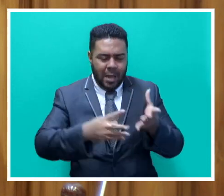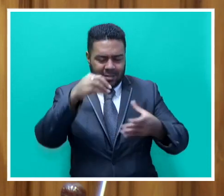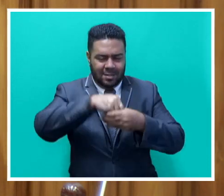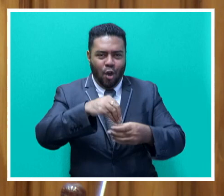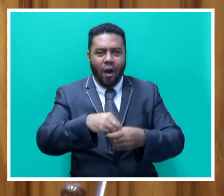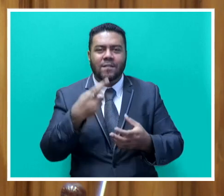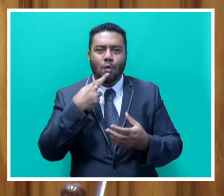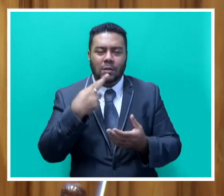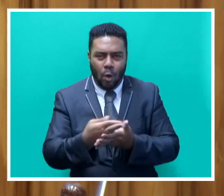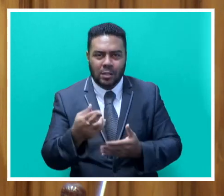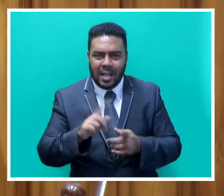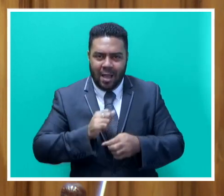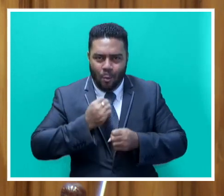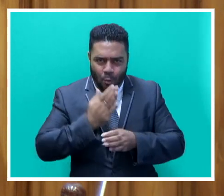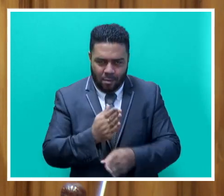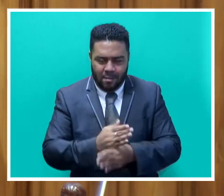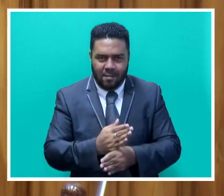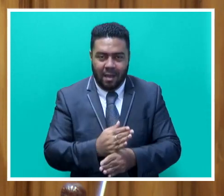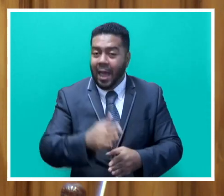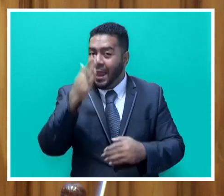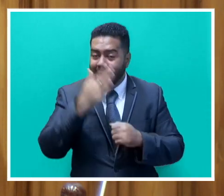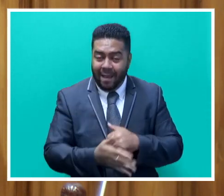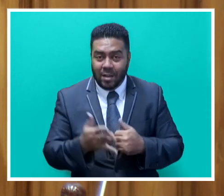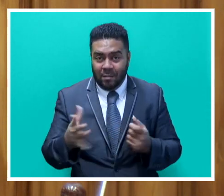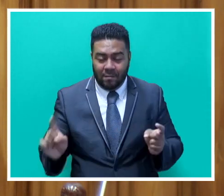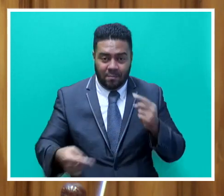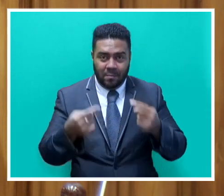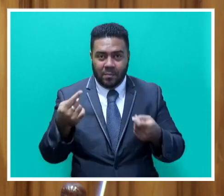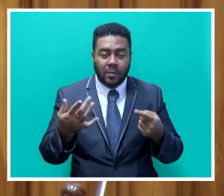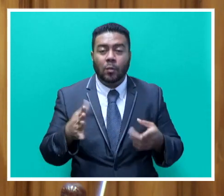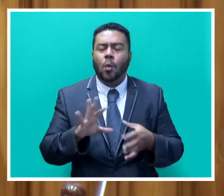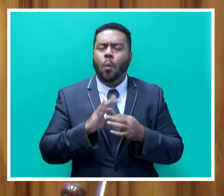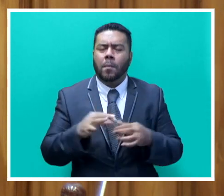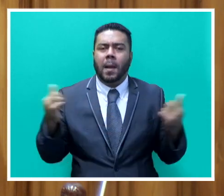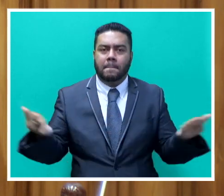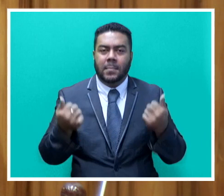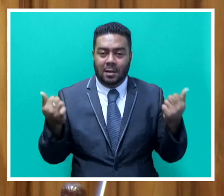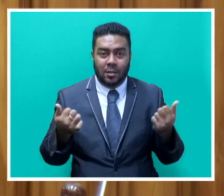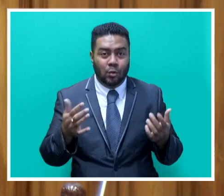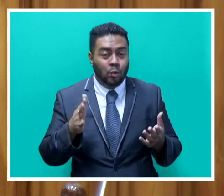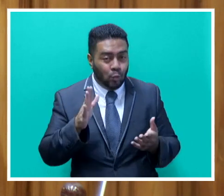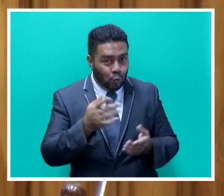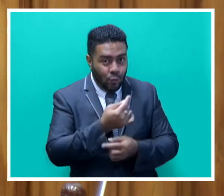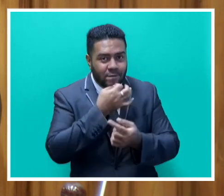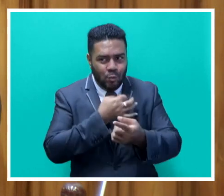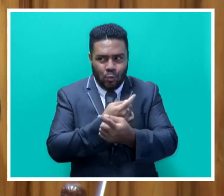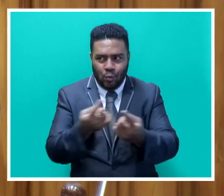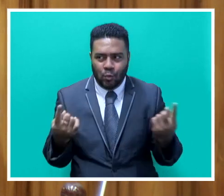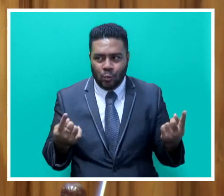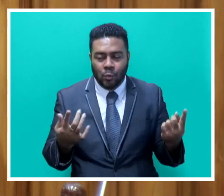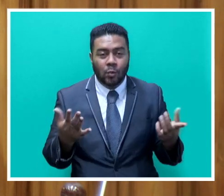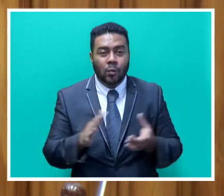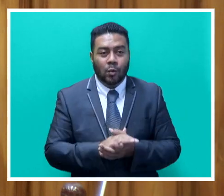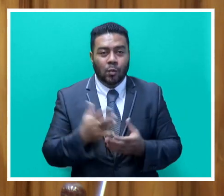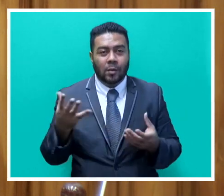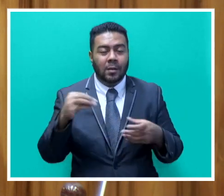response. Sir, never in the field of human conflict was much owed by so many to few. This was Sir Winston Churchill speaking